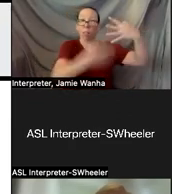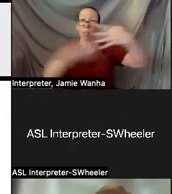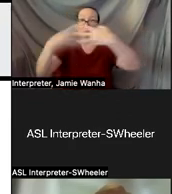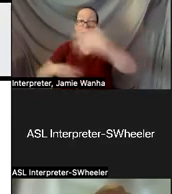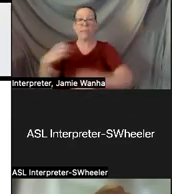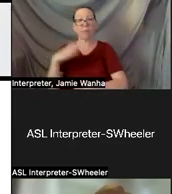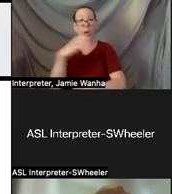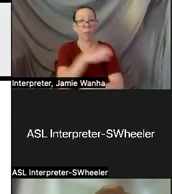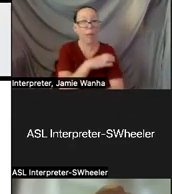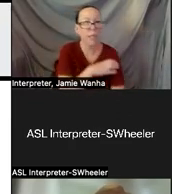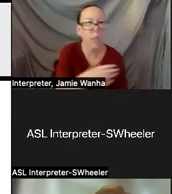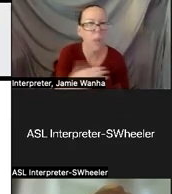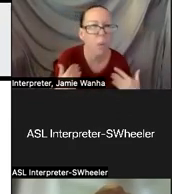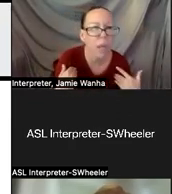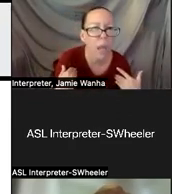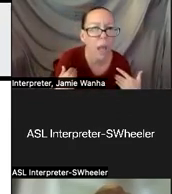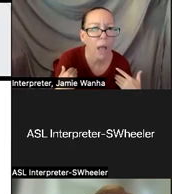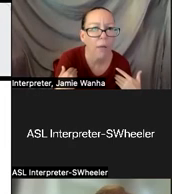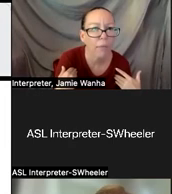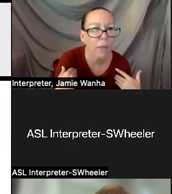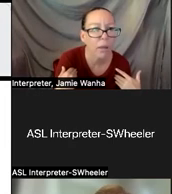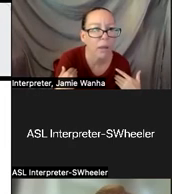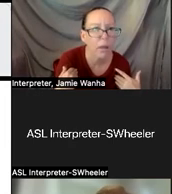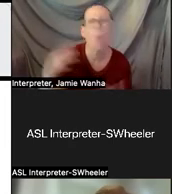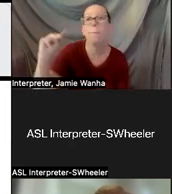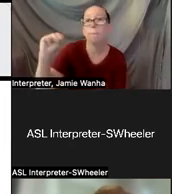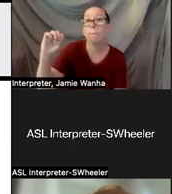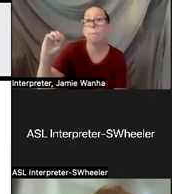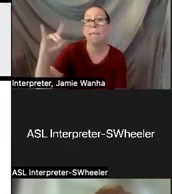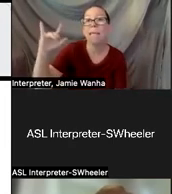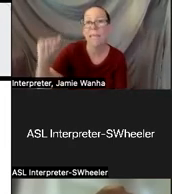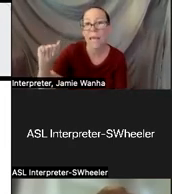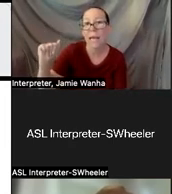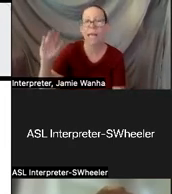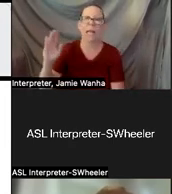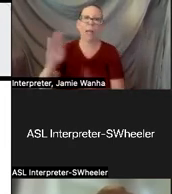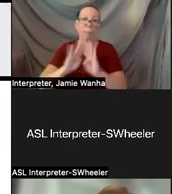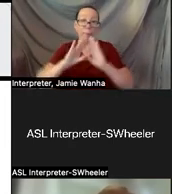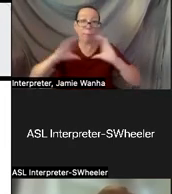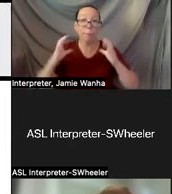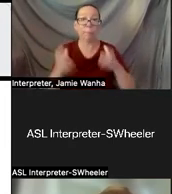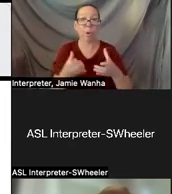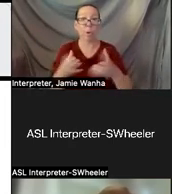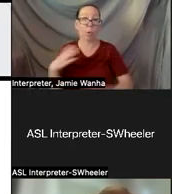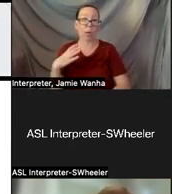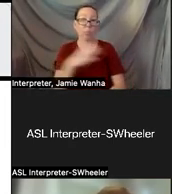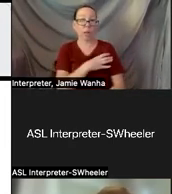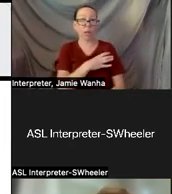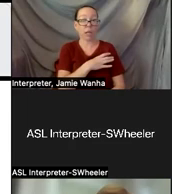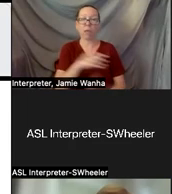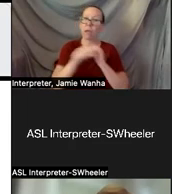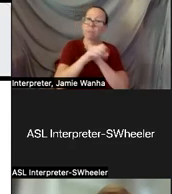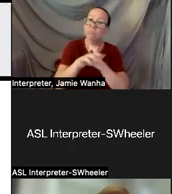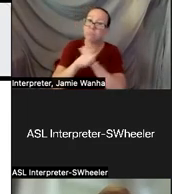committee, which is conducts and promotes ECA events, or they don't conduct the events, but they promote ECA events, outreach resources